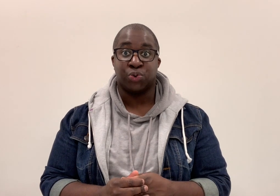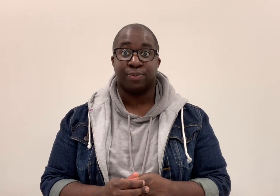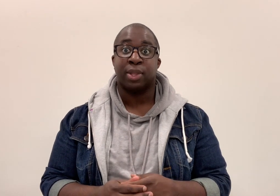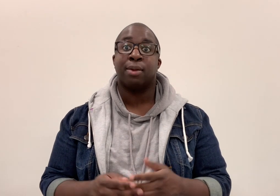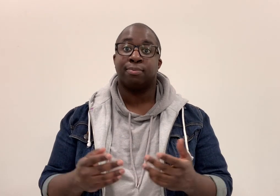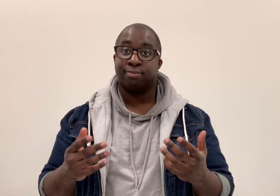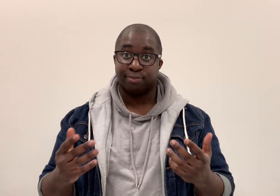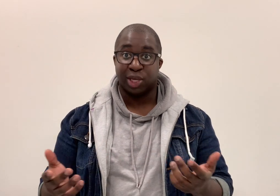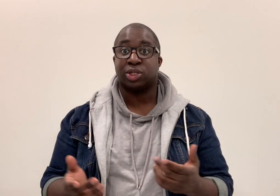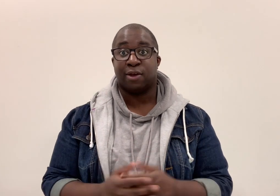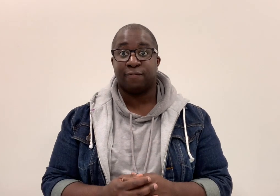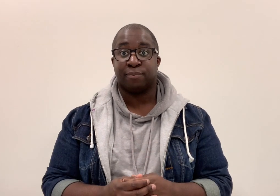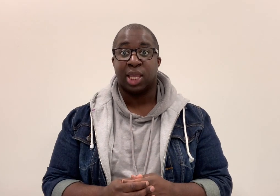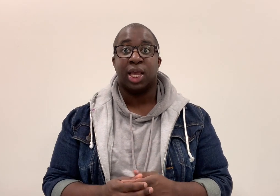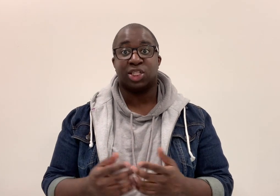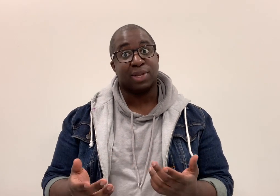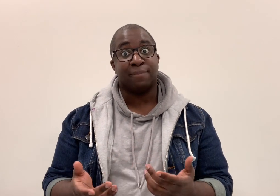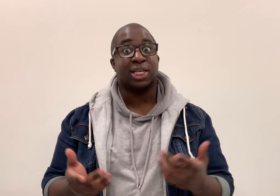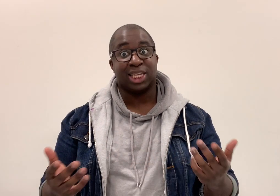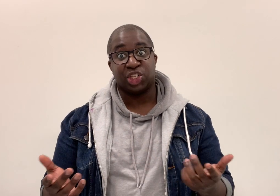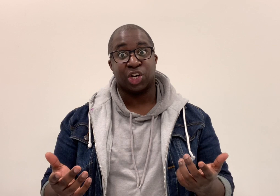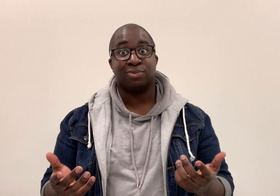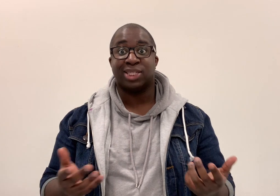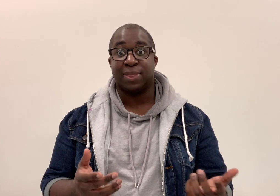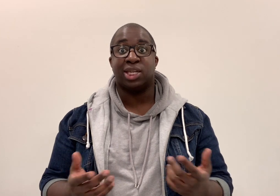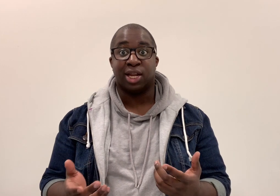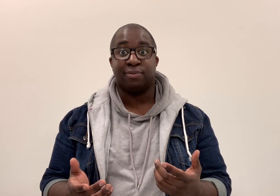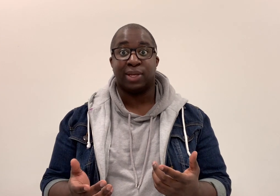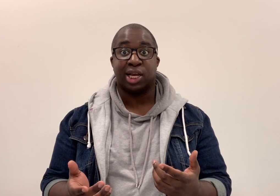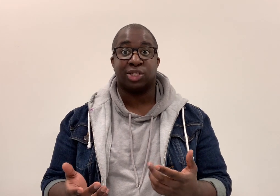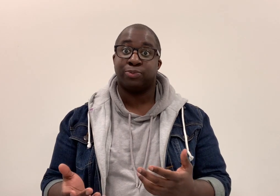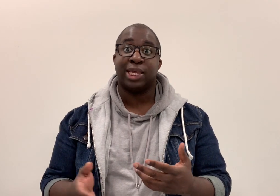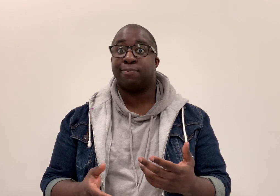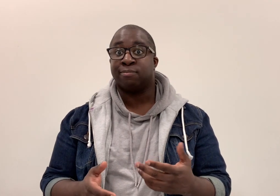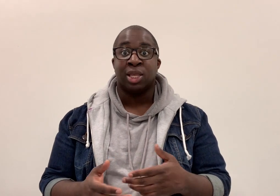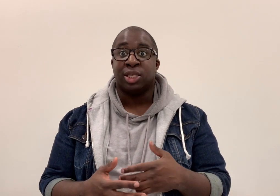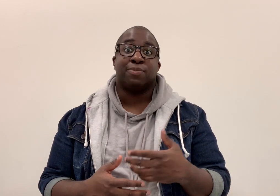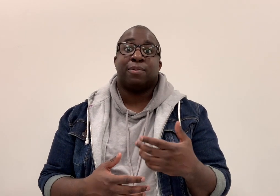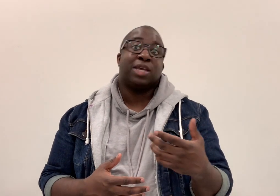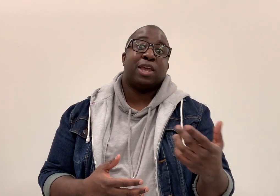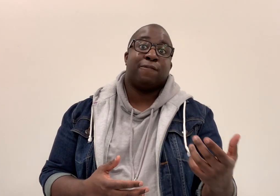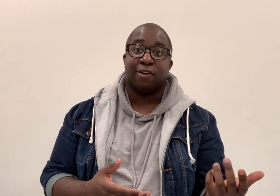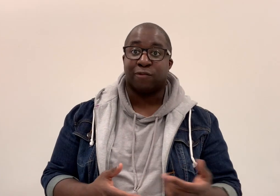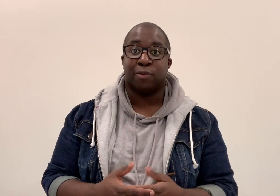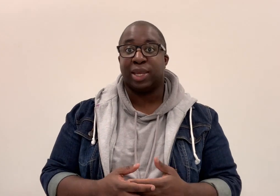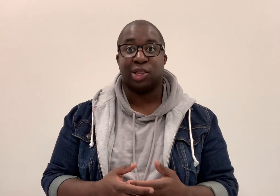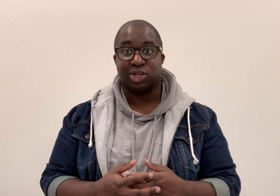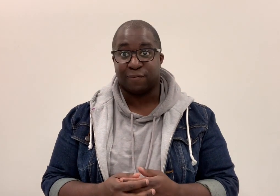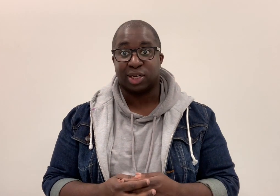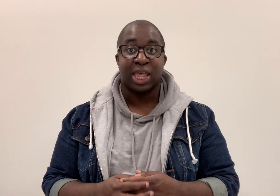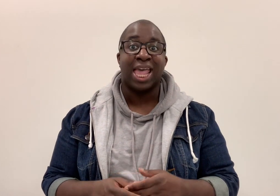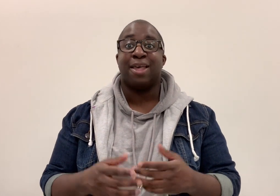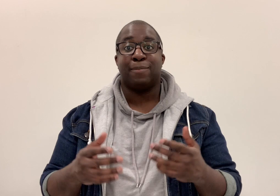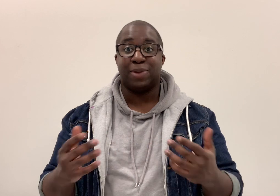to be yourself. And sometimes that's easier said than done, because we can sometimes get made fun of for being a